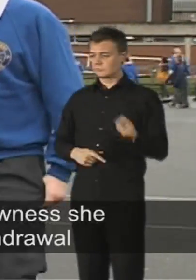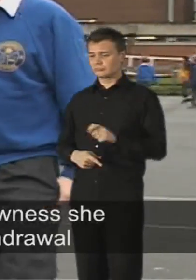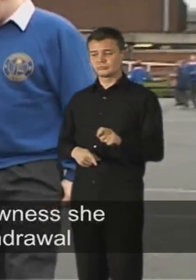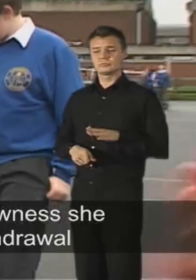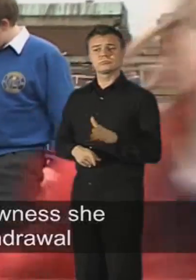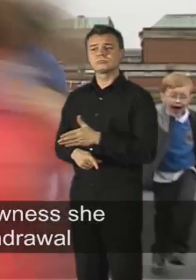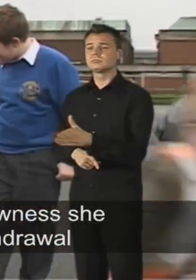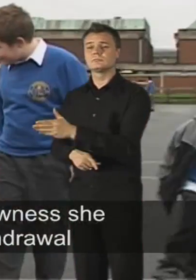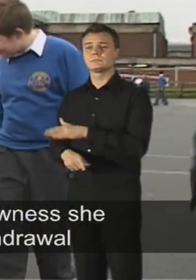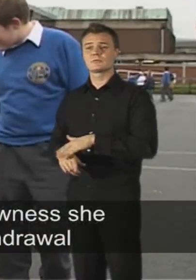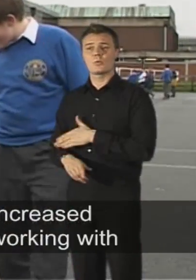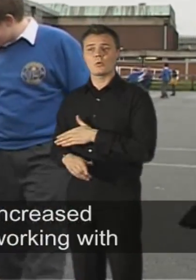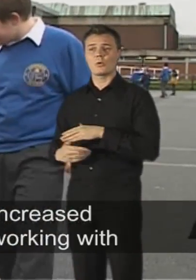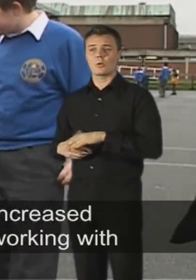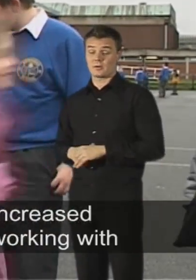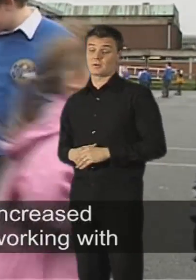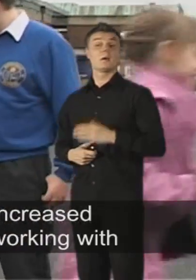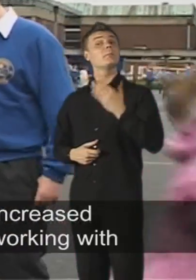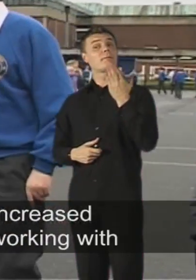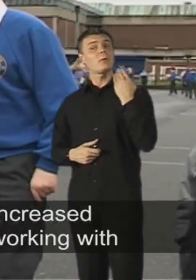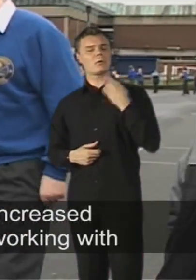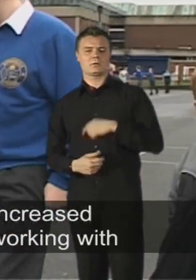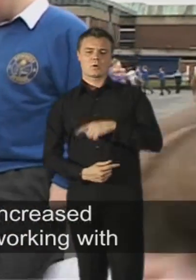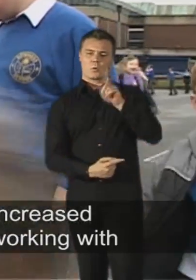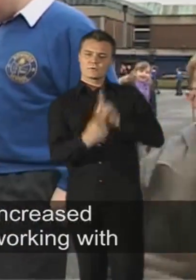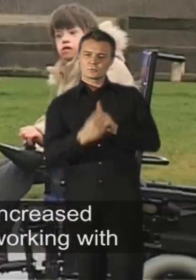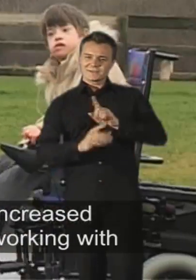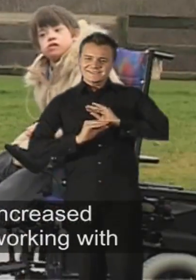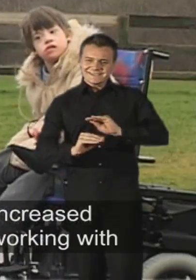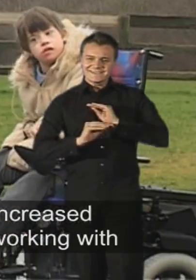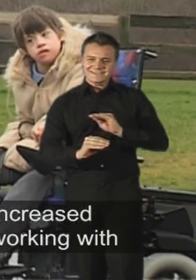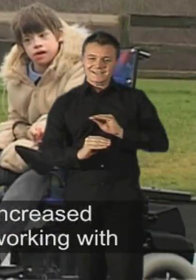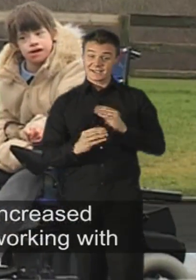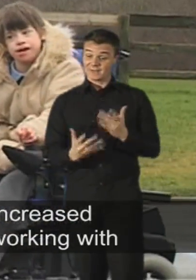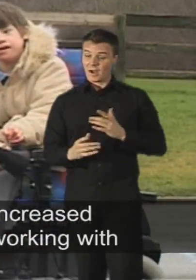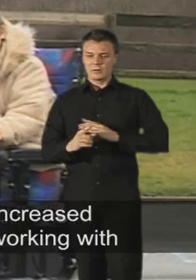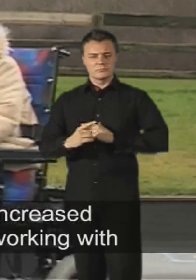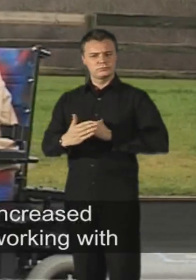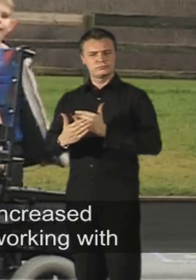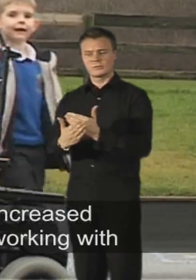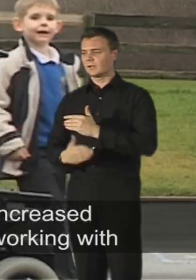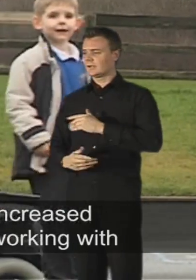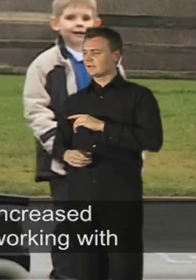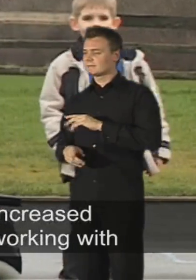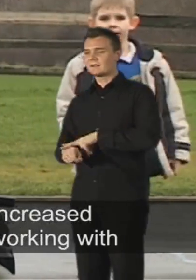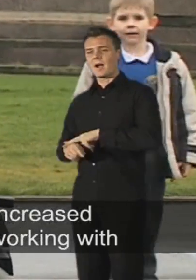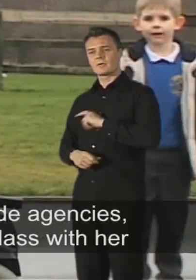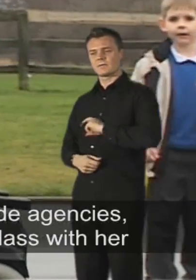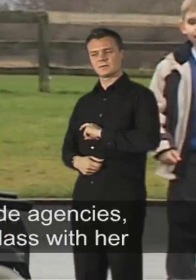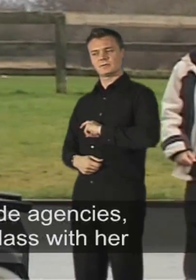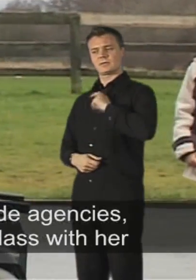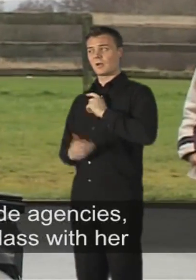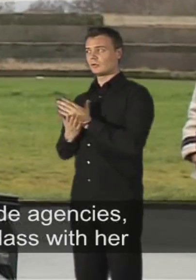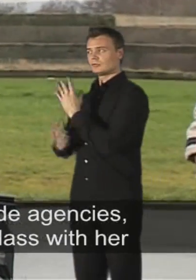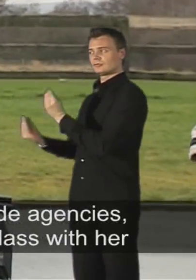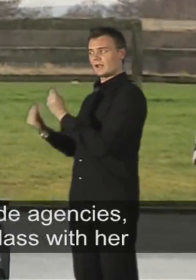Stephanie first started at Bowness, she was often taught in one-to-one withdrawal sessions. As staff confidence has increased through staff training and through working